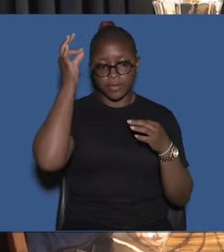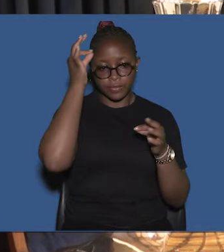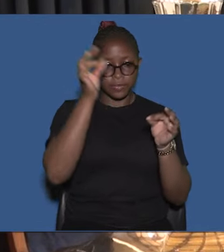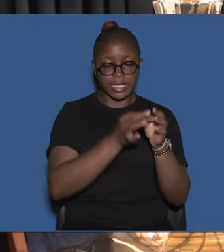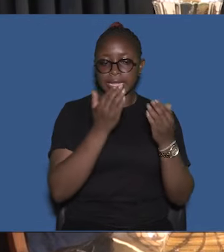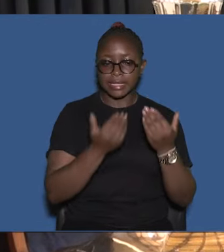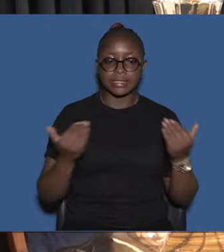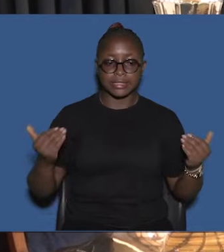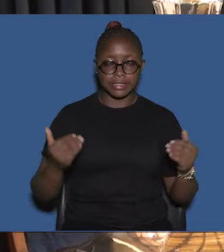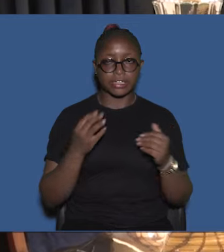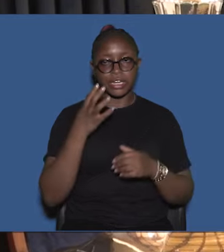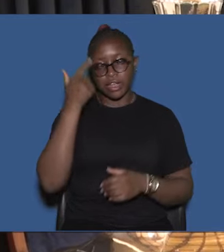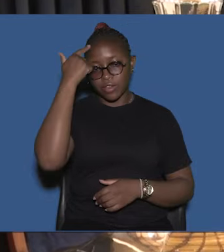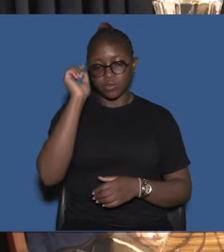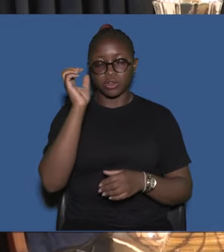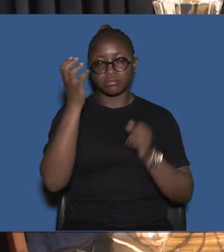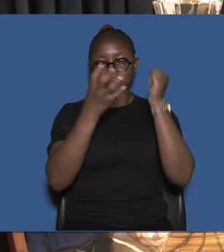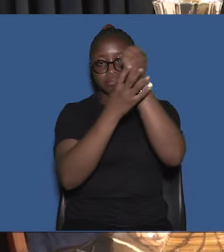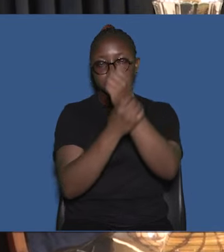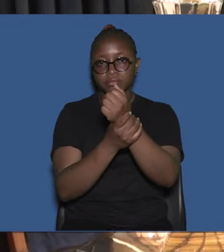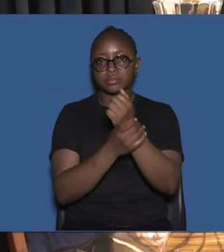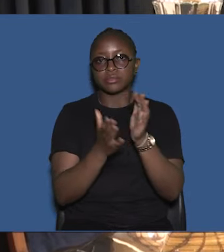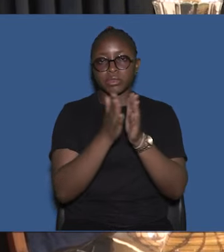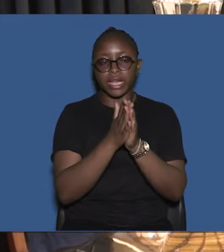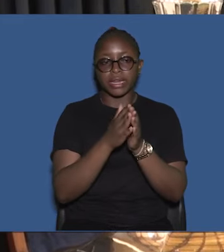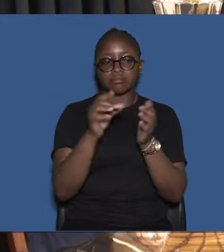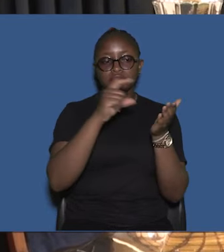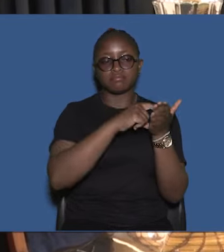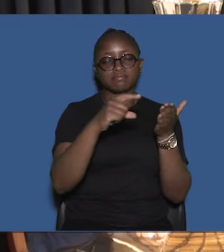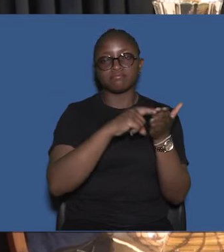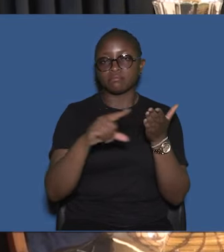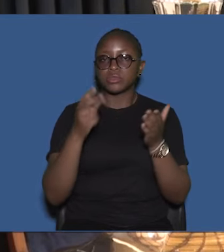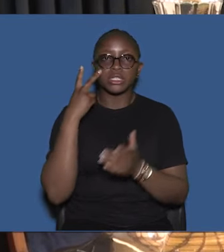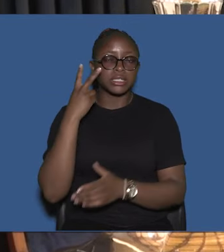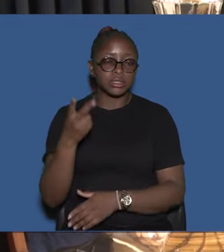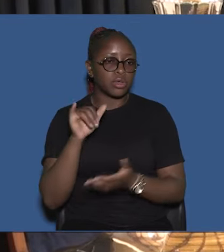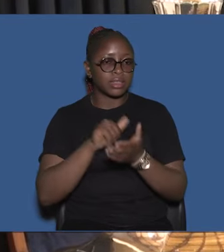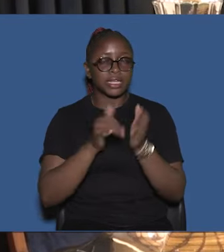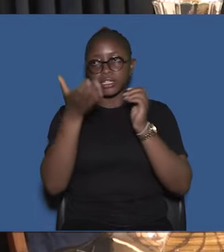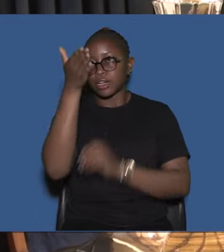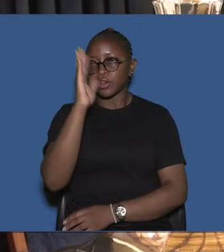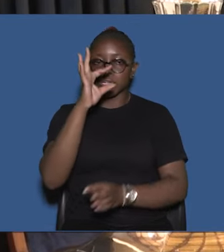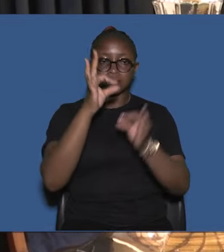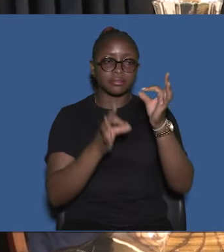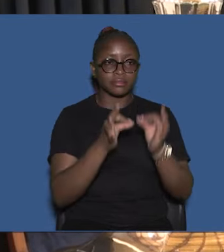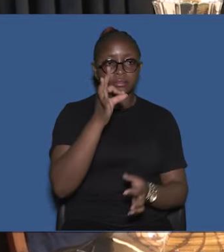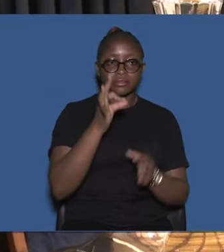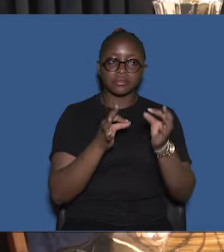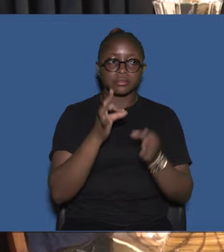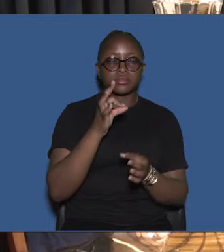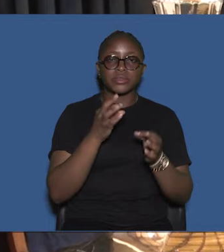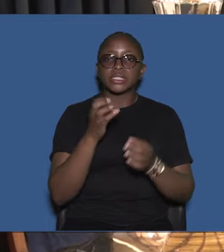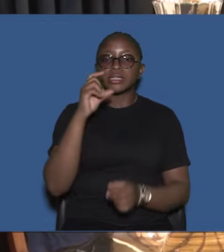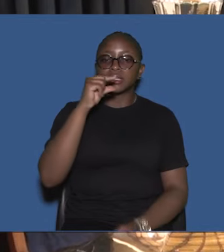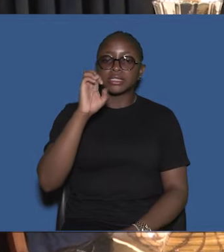of Abraham. Scripture foresaw that God would justify the Gentiles by